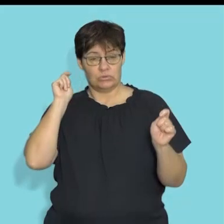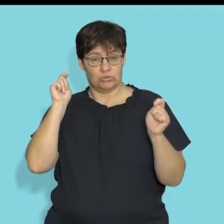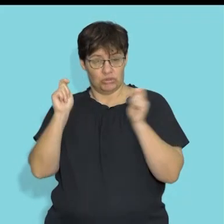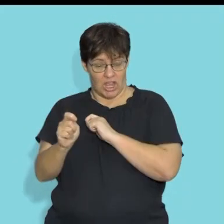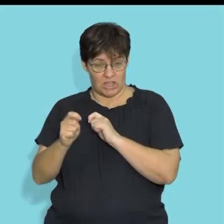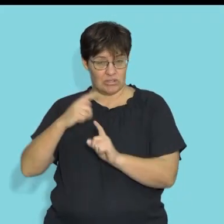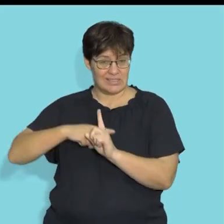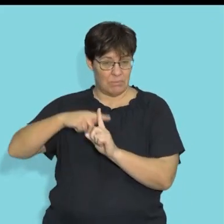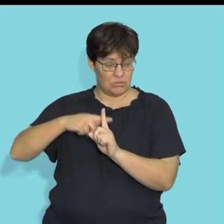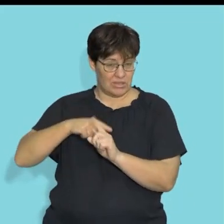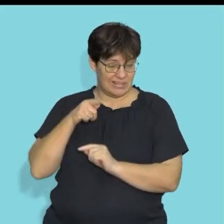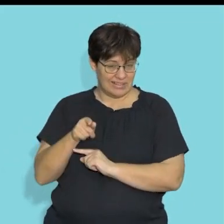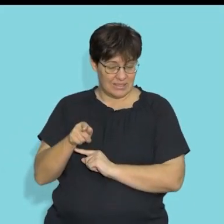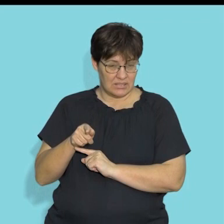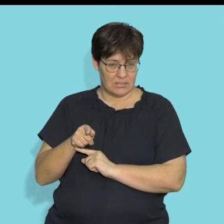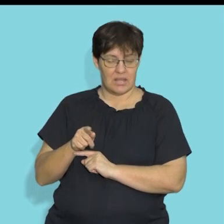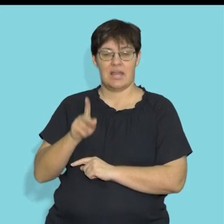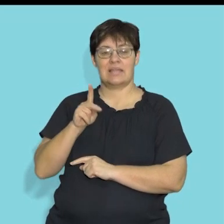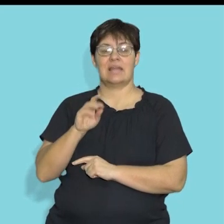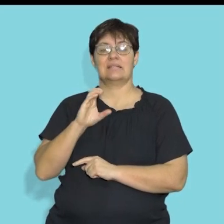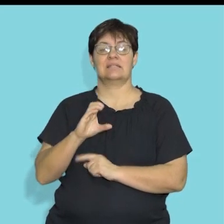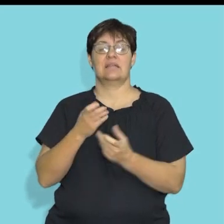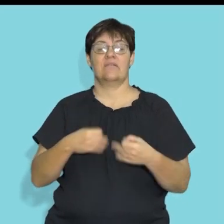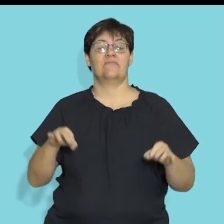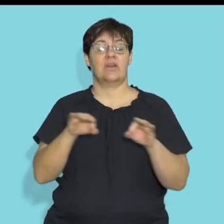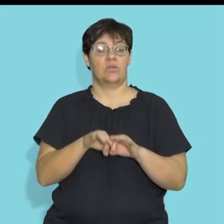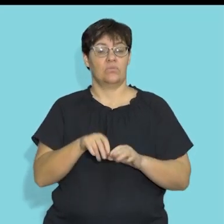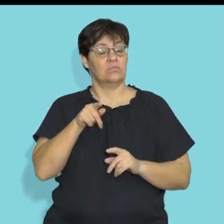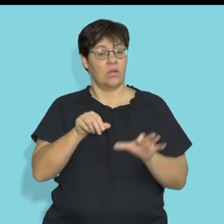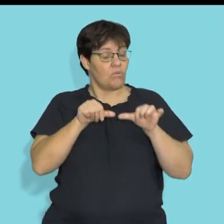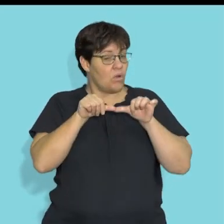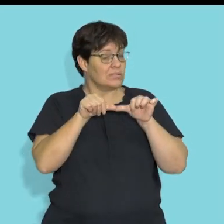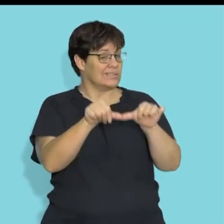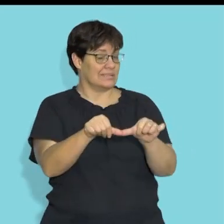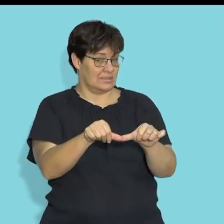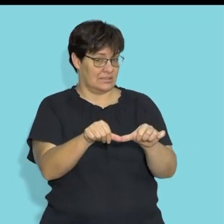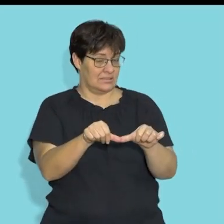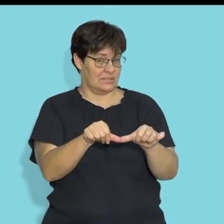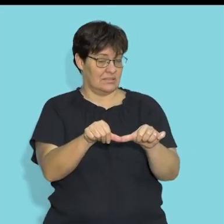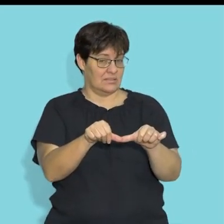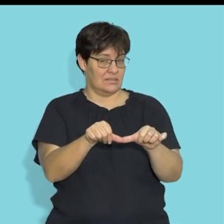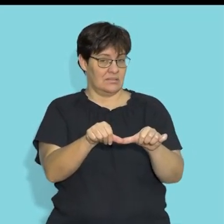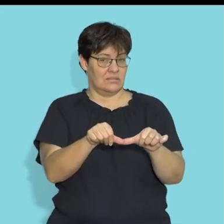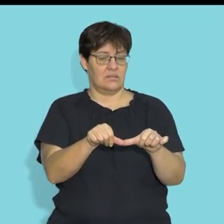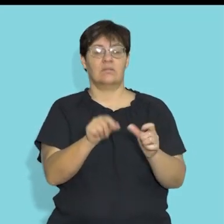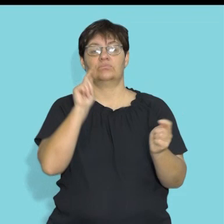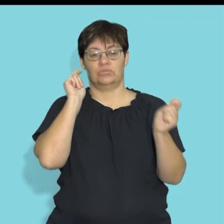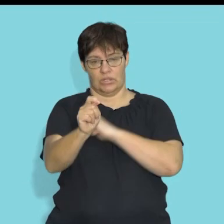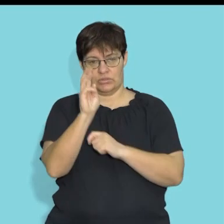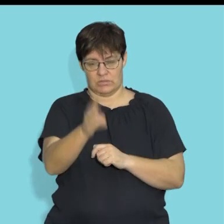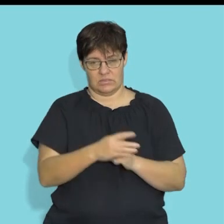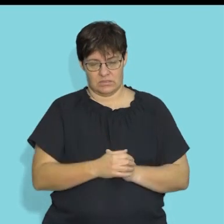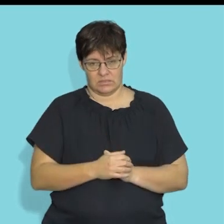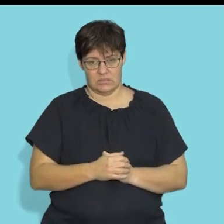the temperature, your Kc value, this constant, equilibrium constant, will